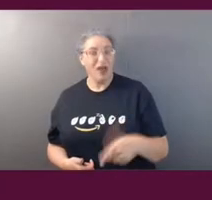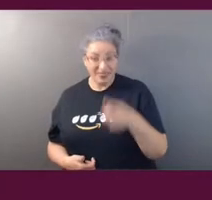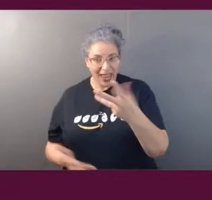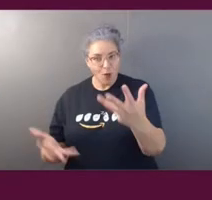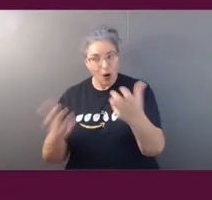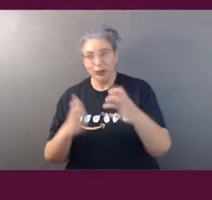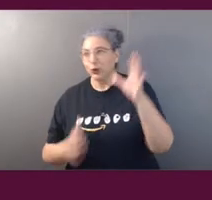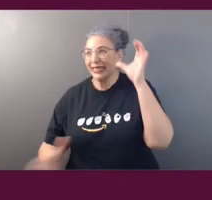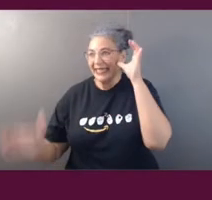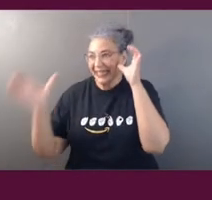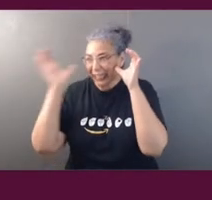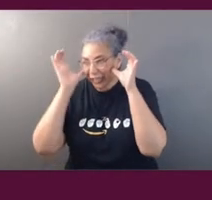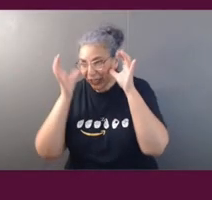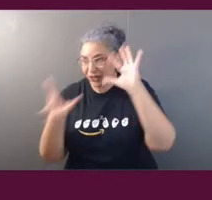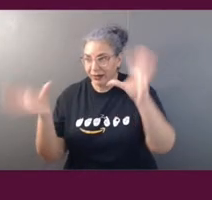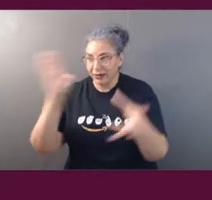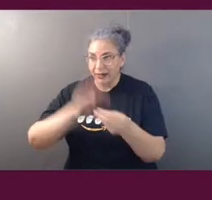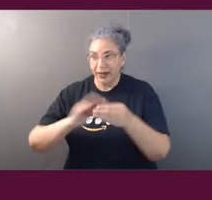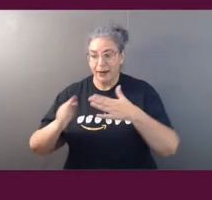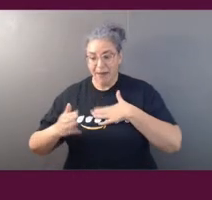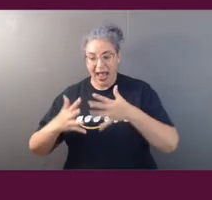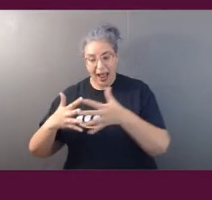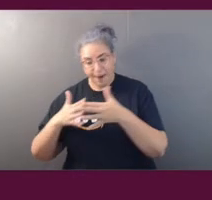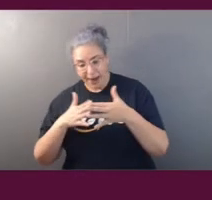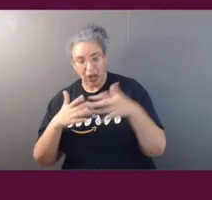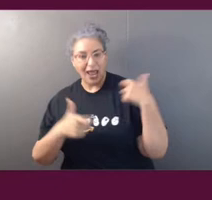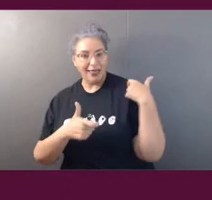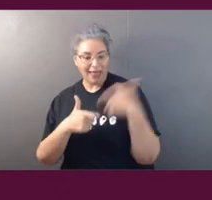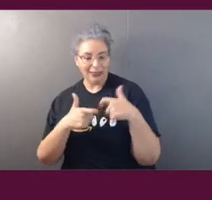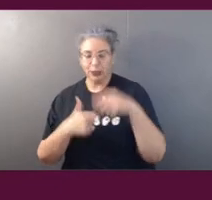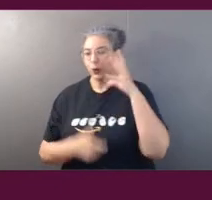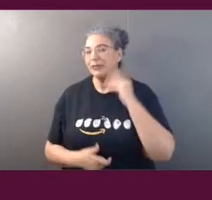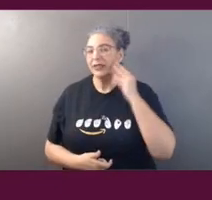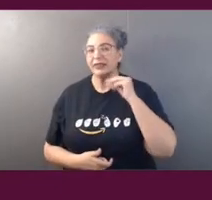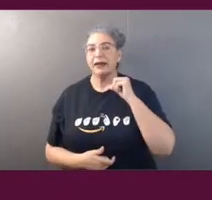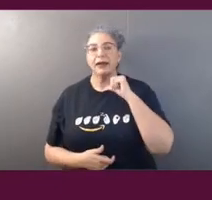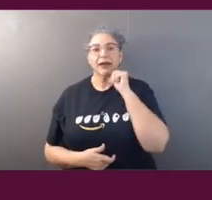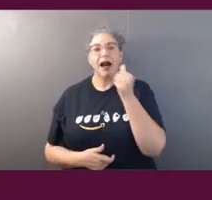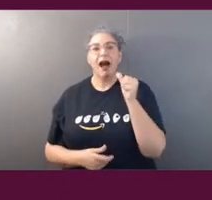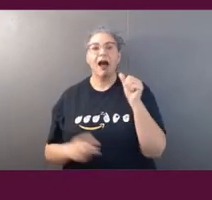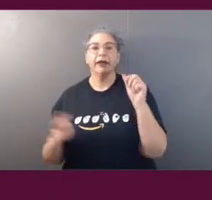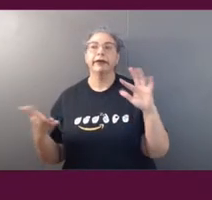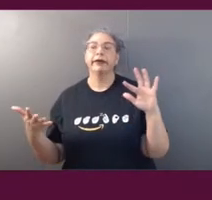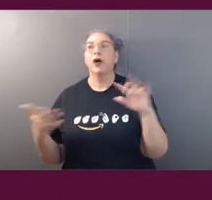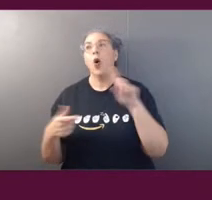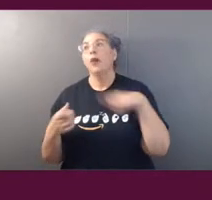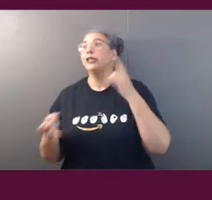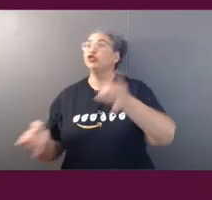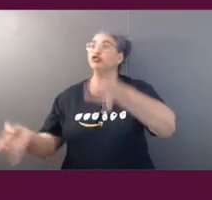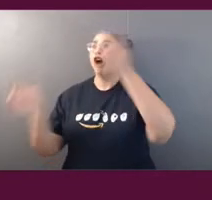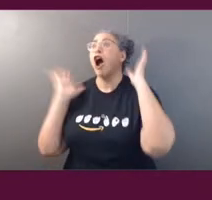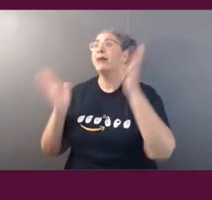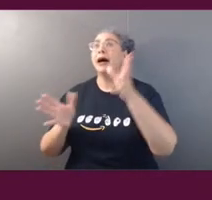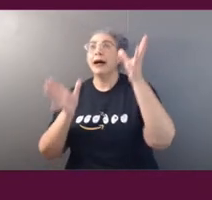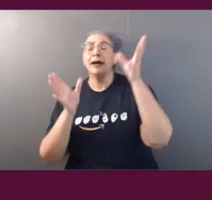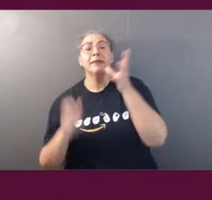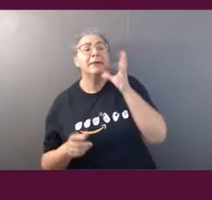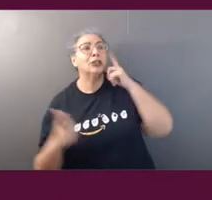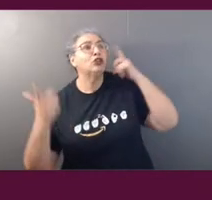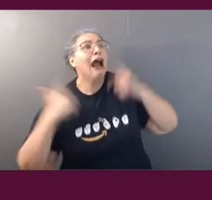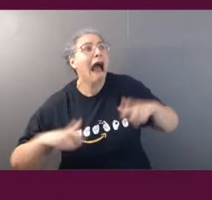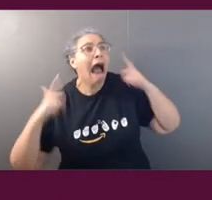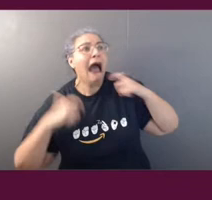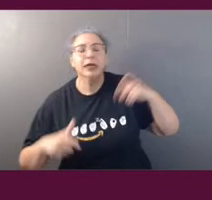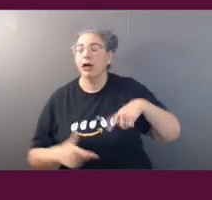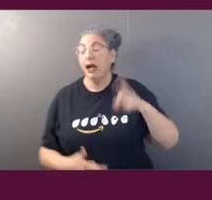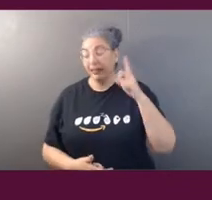that they were going to want to hear the totality of my American Latinidad experience and not have it just be trauma, mothers